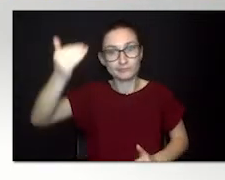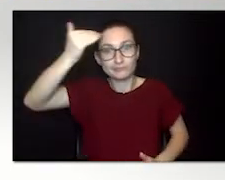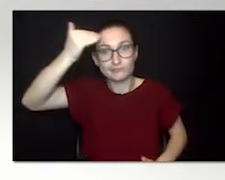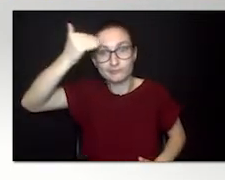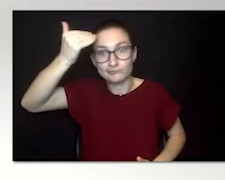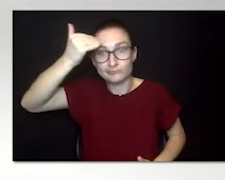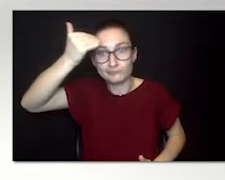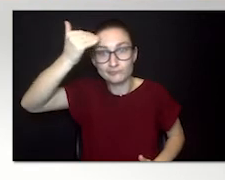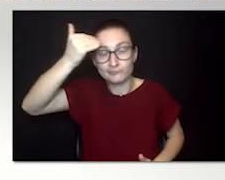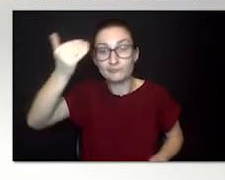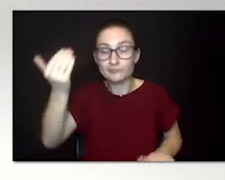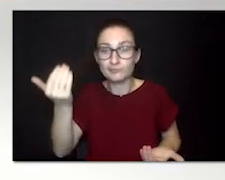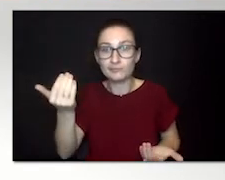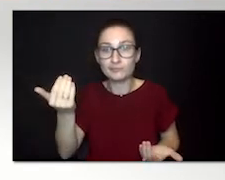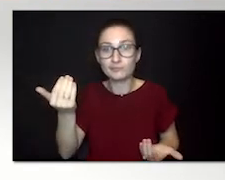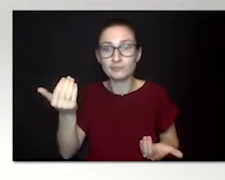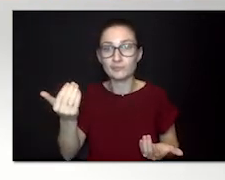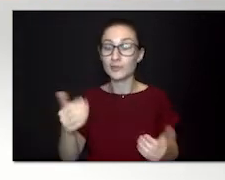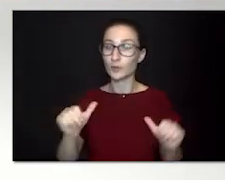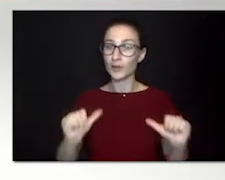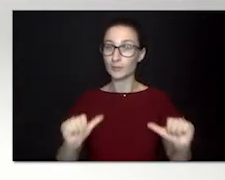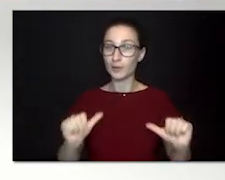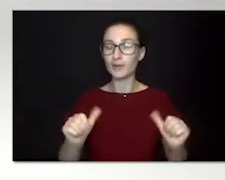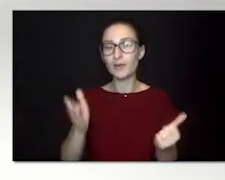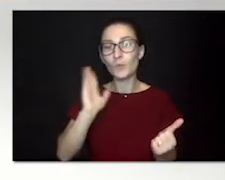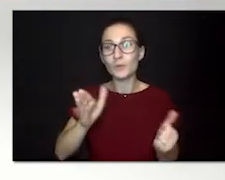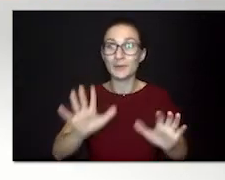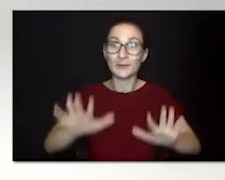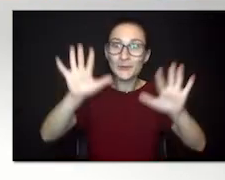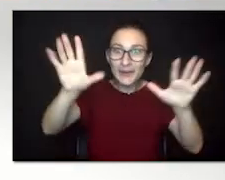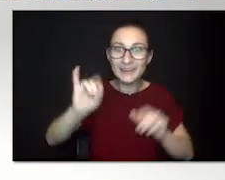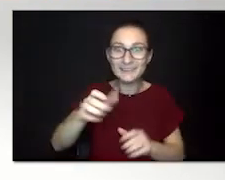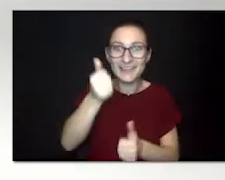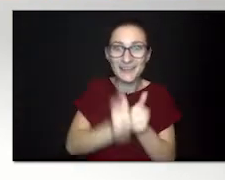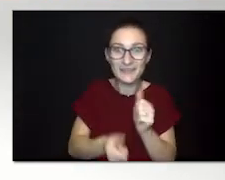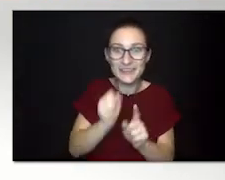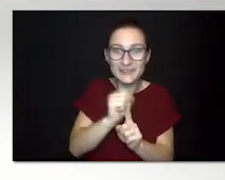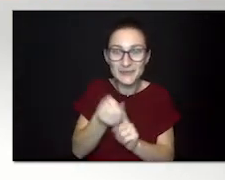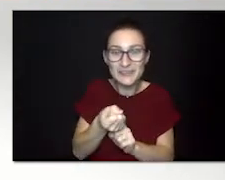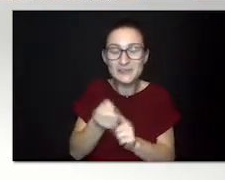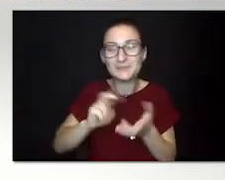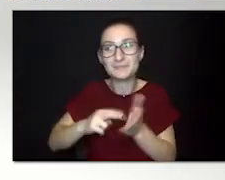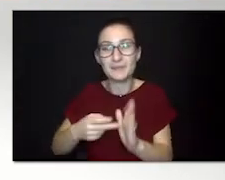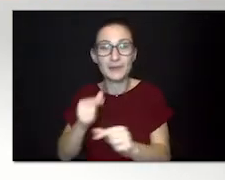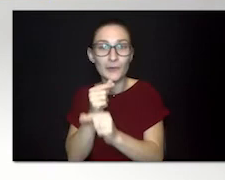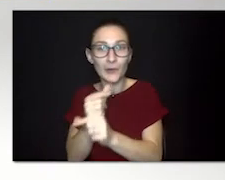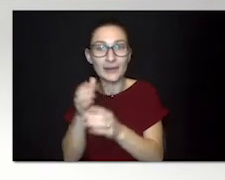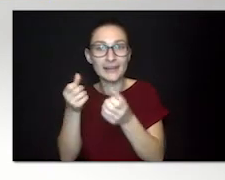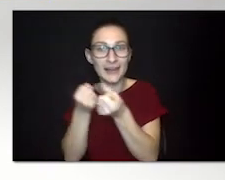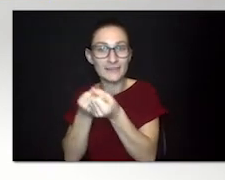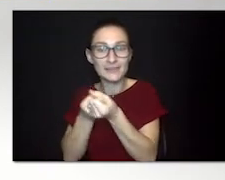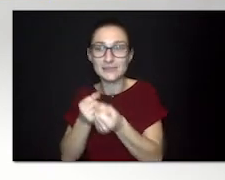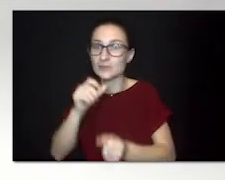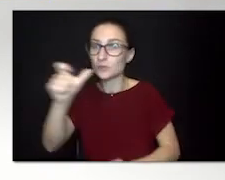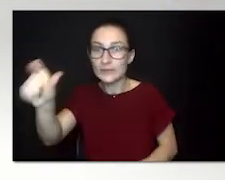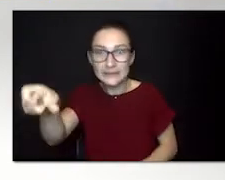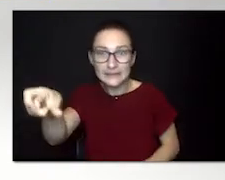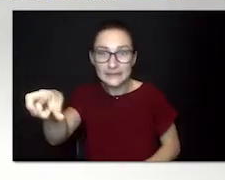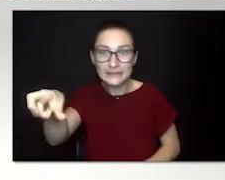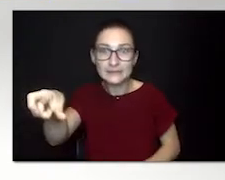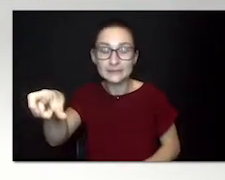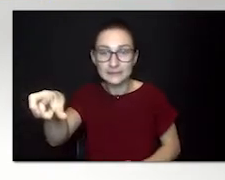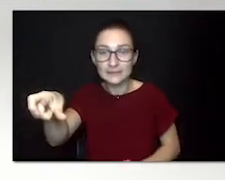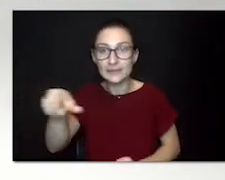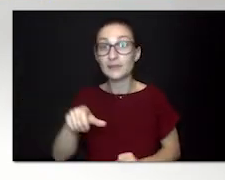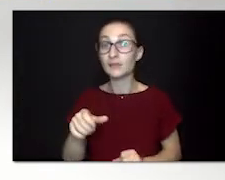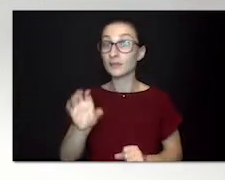capacity to do that. And that would be wonderful and great if that could be every situation, because then guardian advocacy is not needed. However,